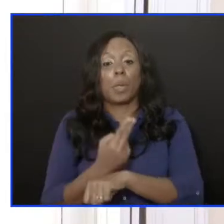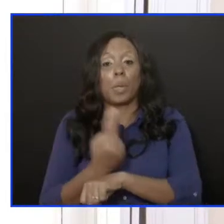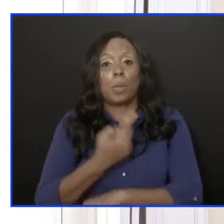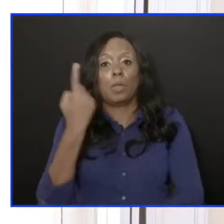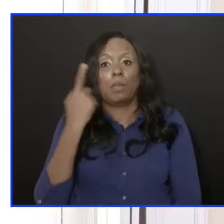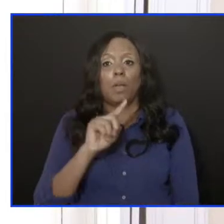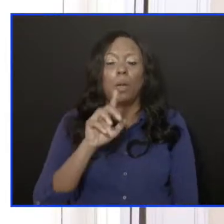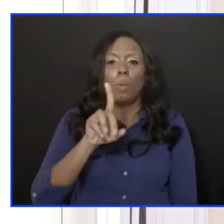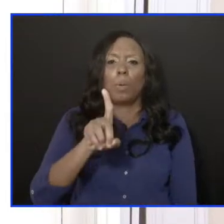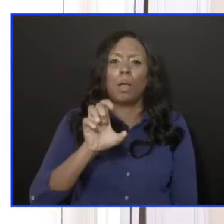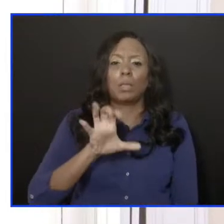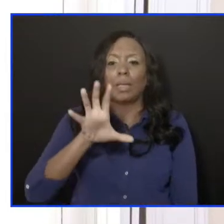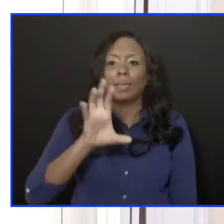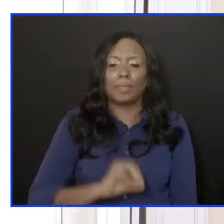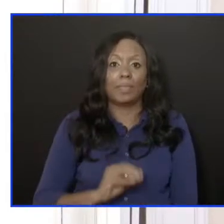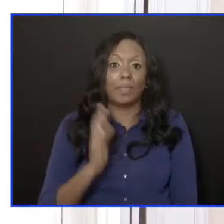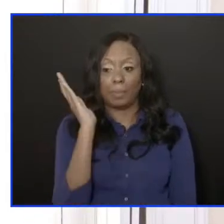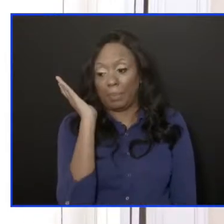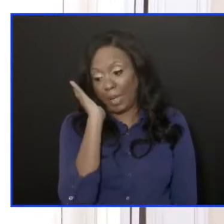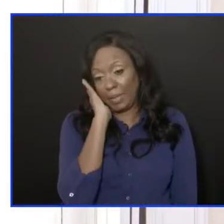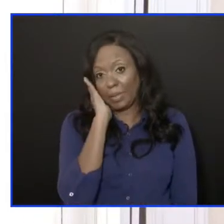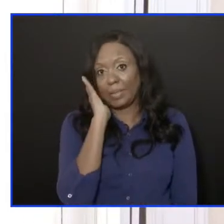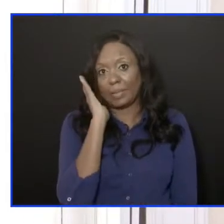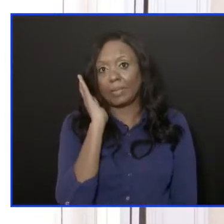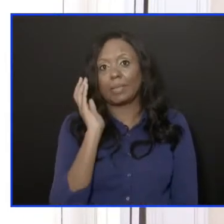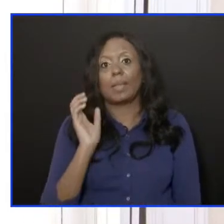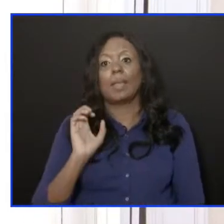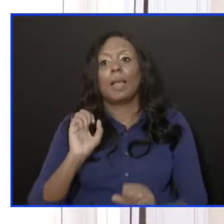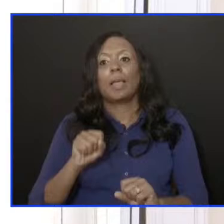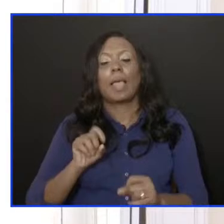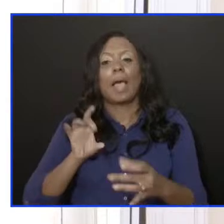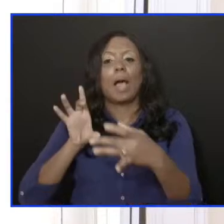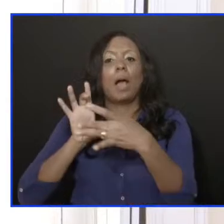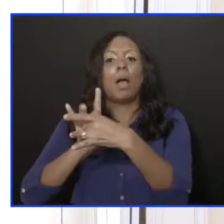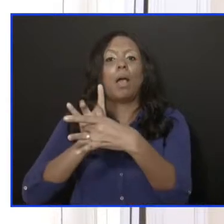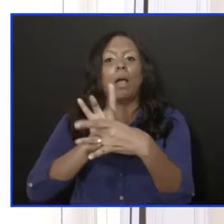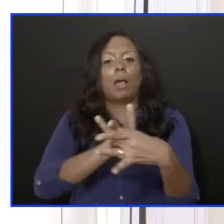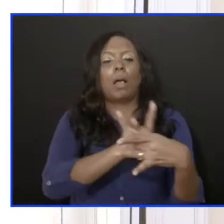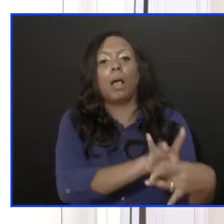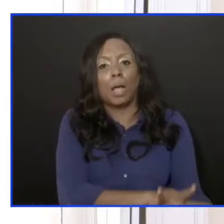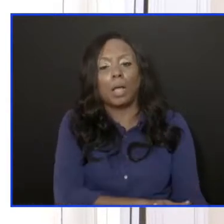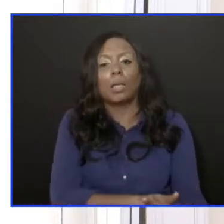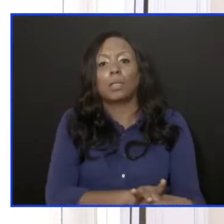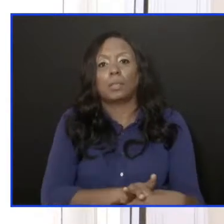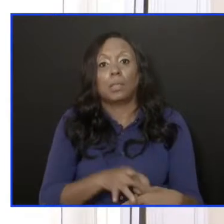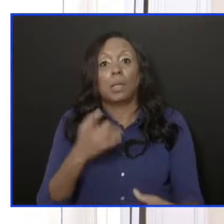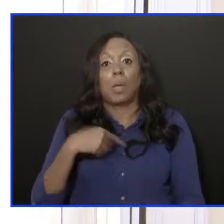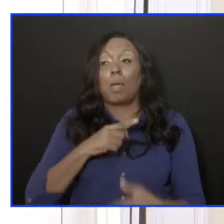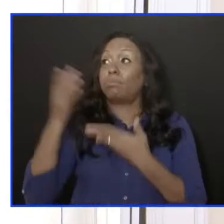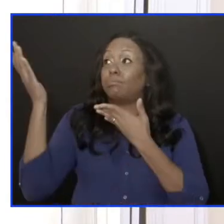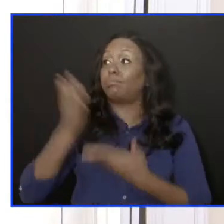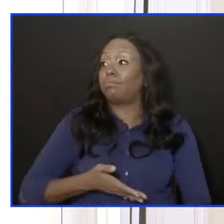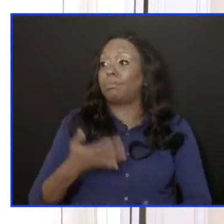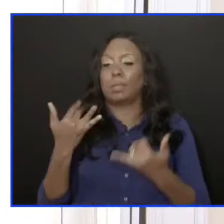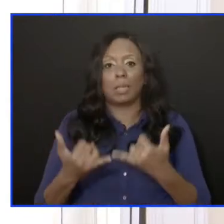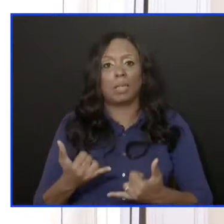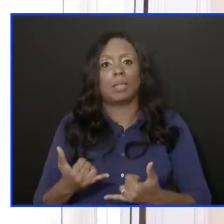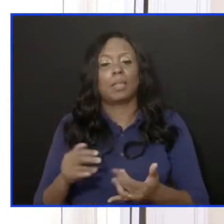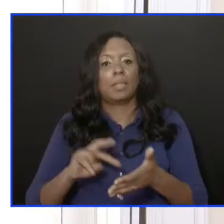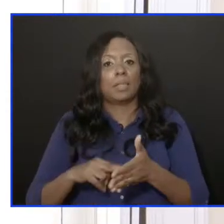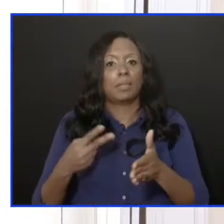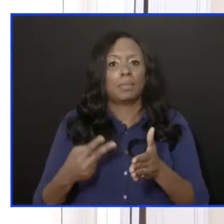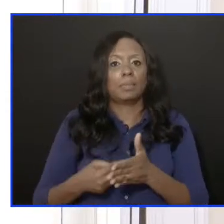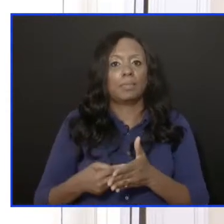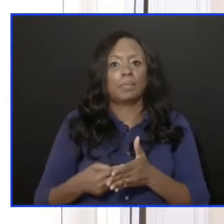have direct access to oxygen. And I'm told by the officials that having received the plants today, that within 7 days or